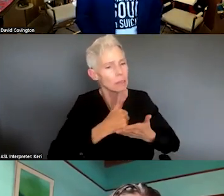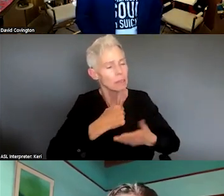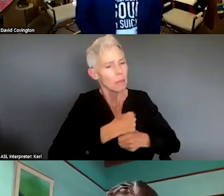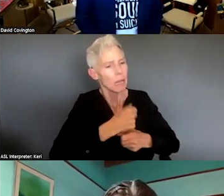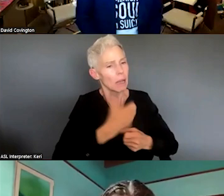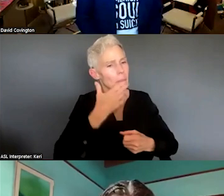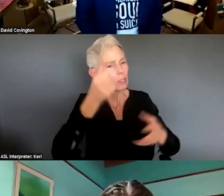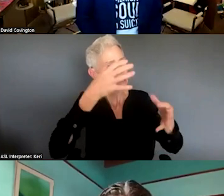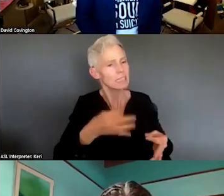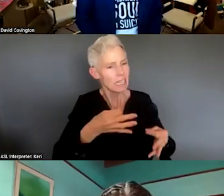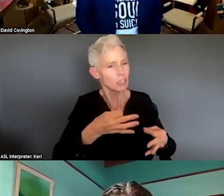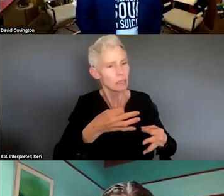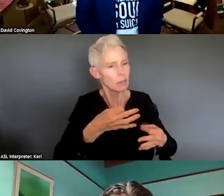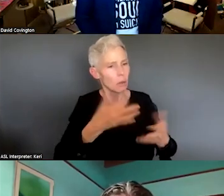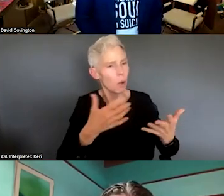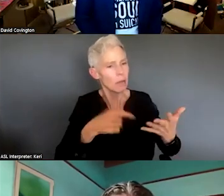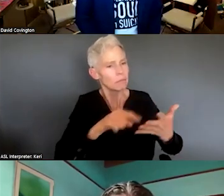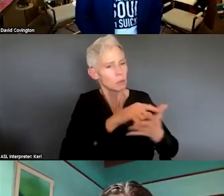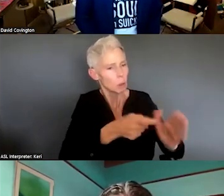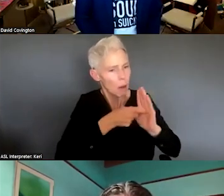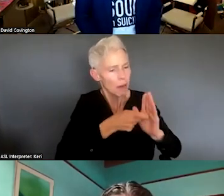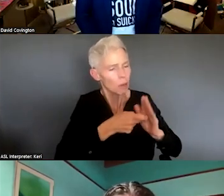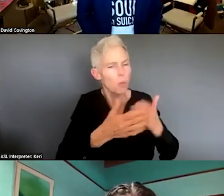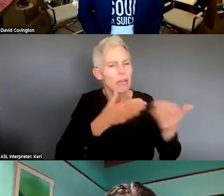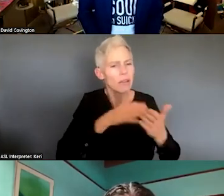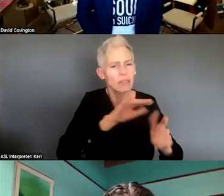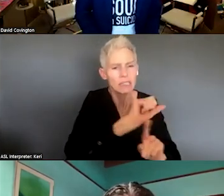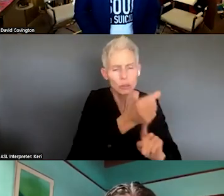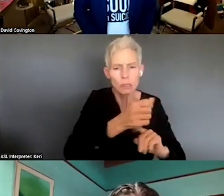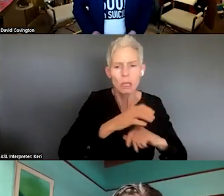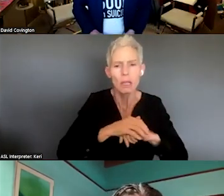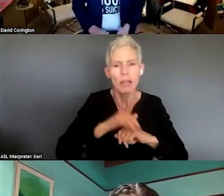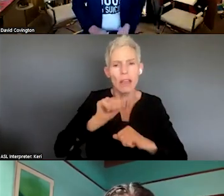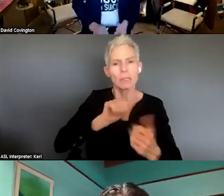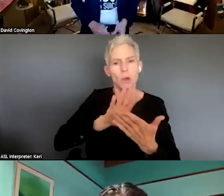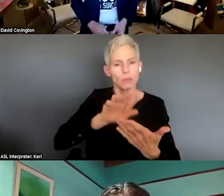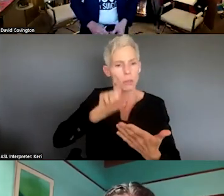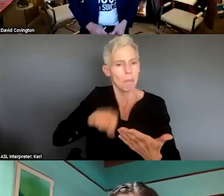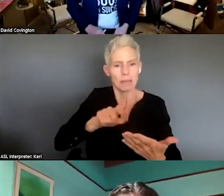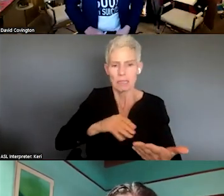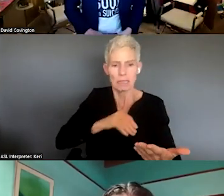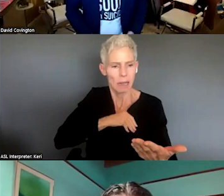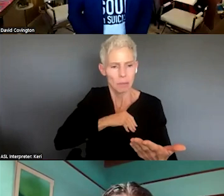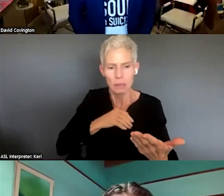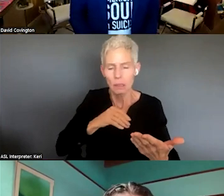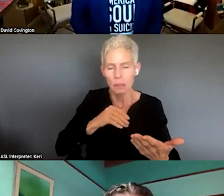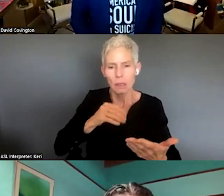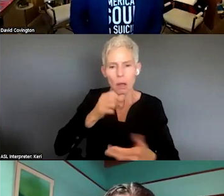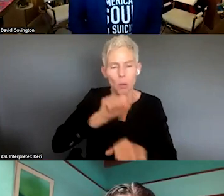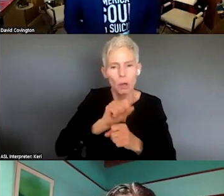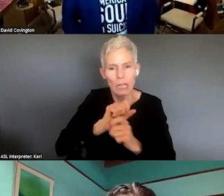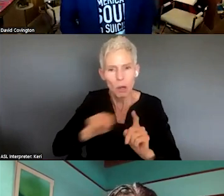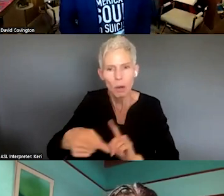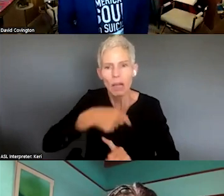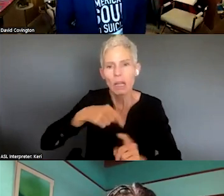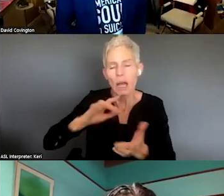whatever that condition is. So, that's kind of the approach you have to take in terms of, working around it. I don't even like the term